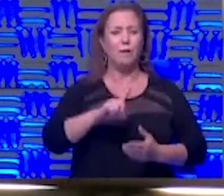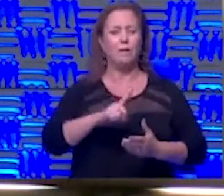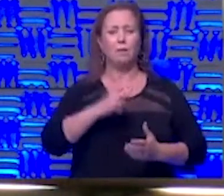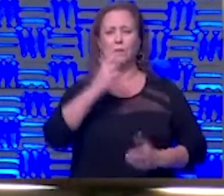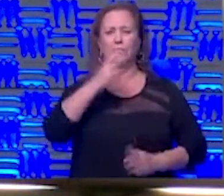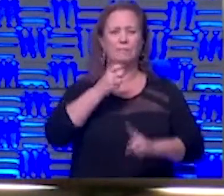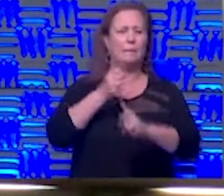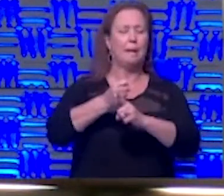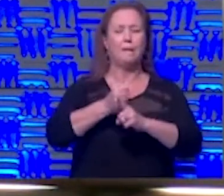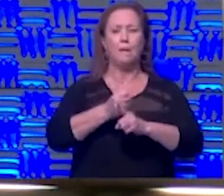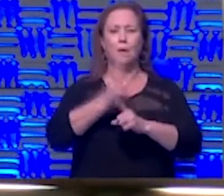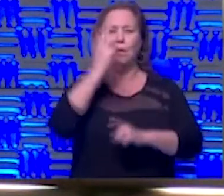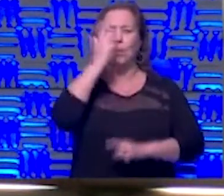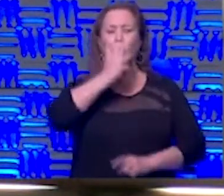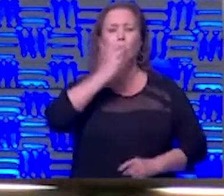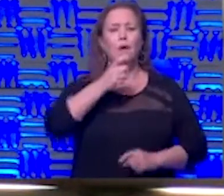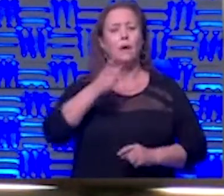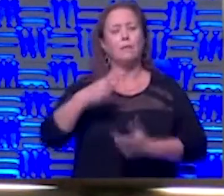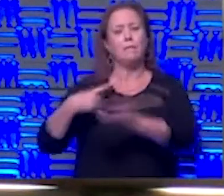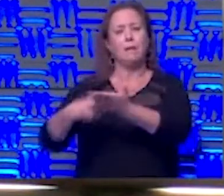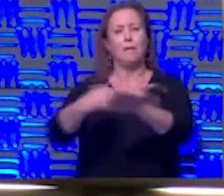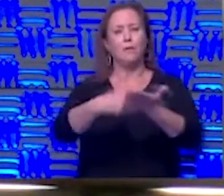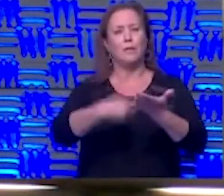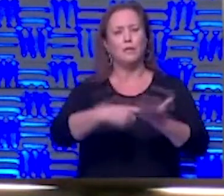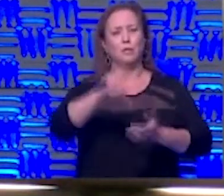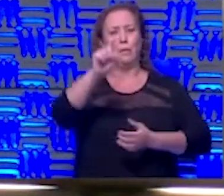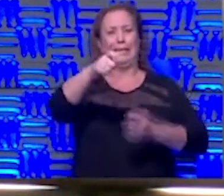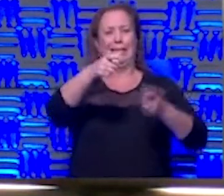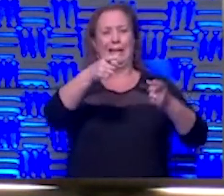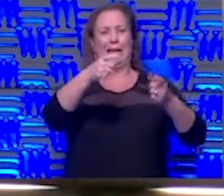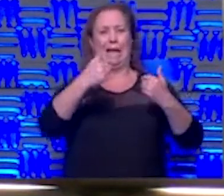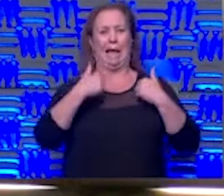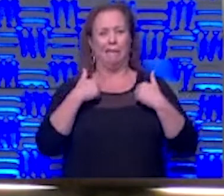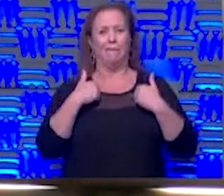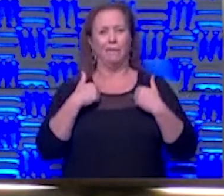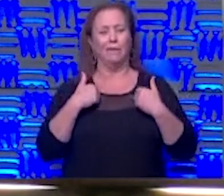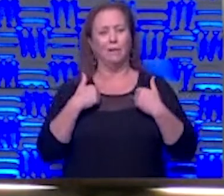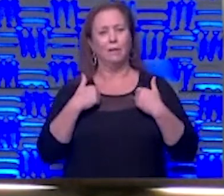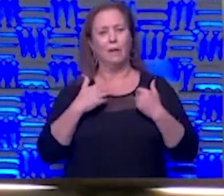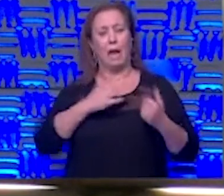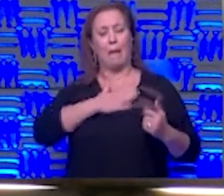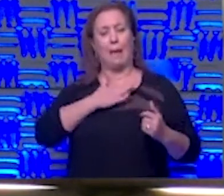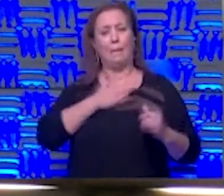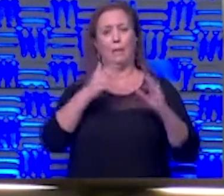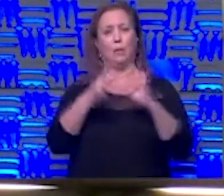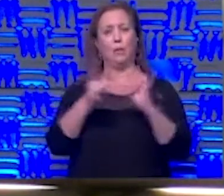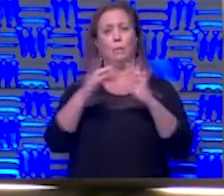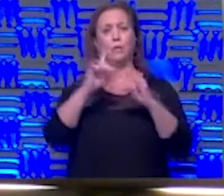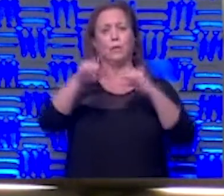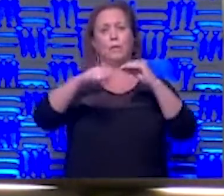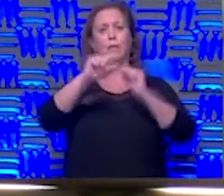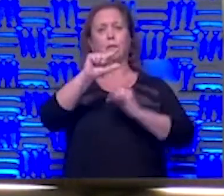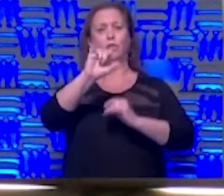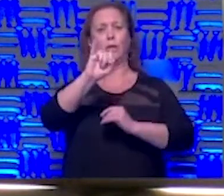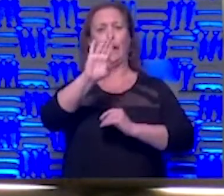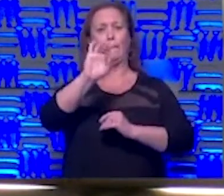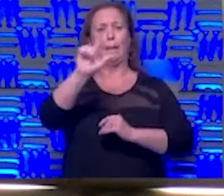and those dialogues have to be done. I'm glad that you mentioned about the GI